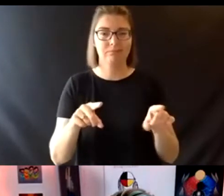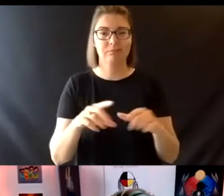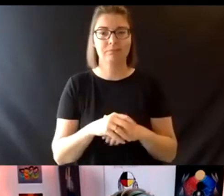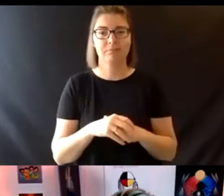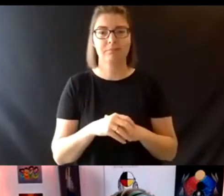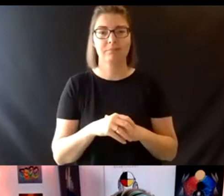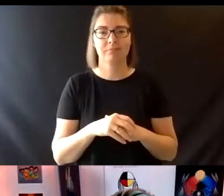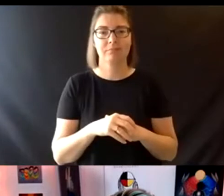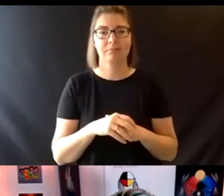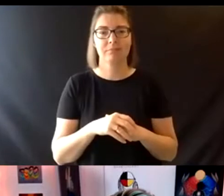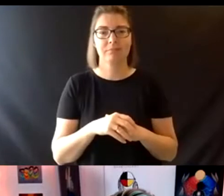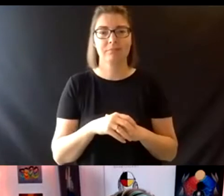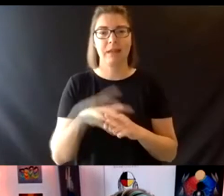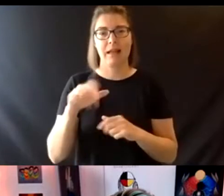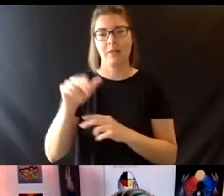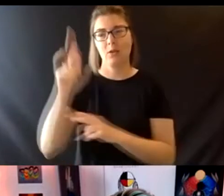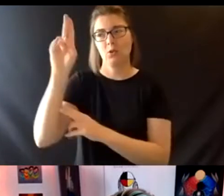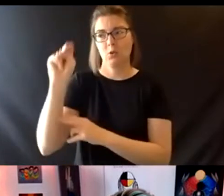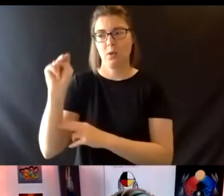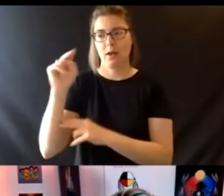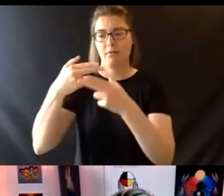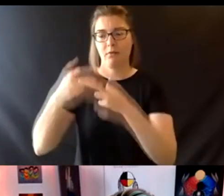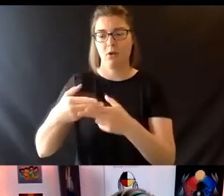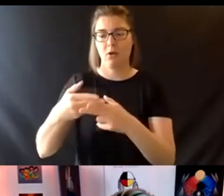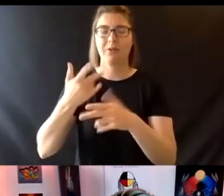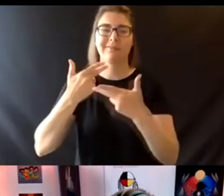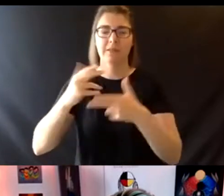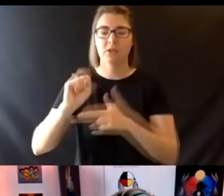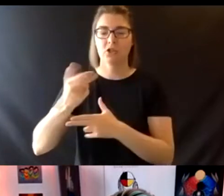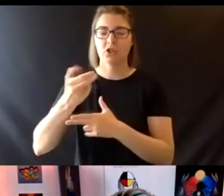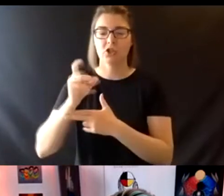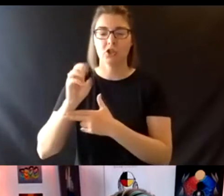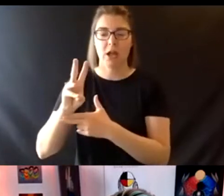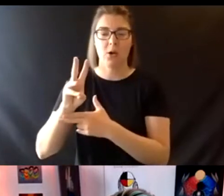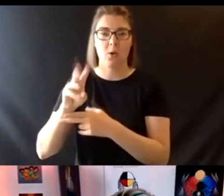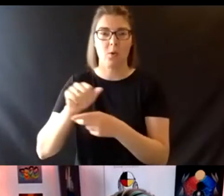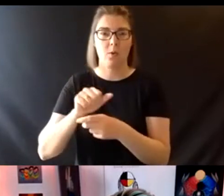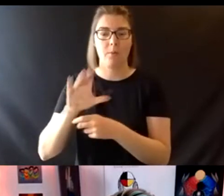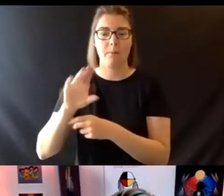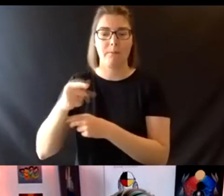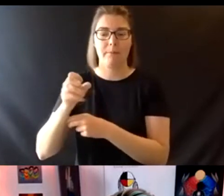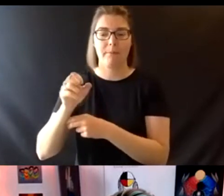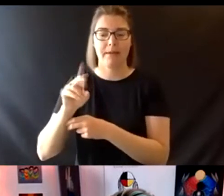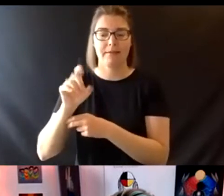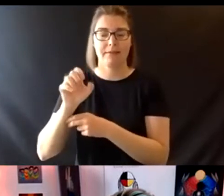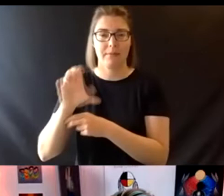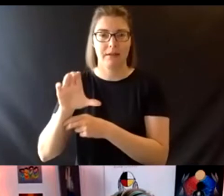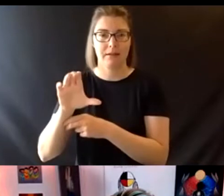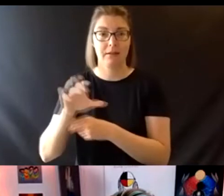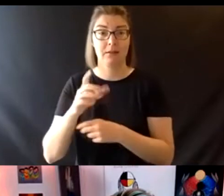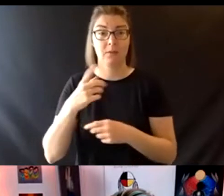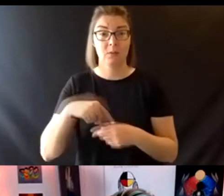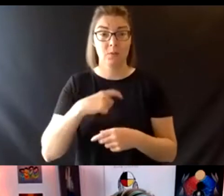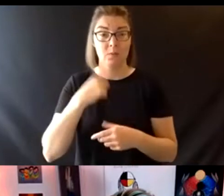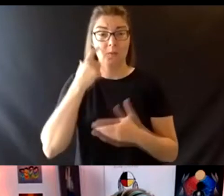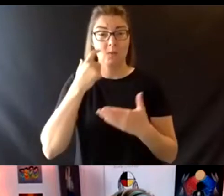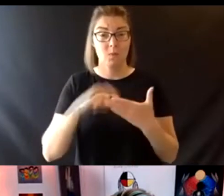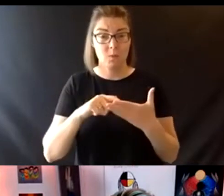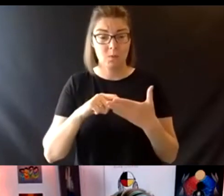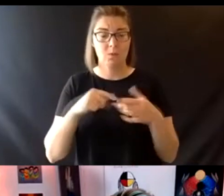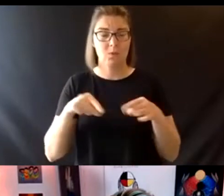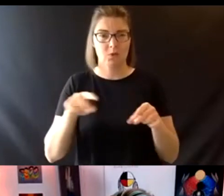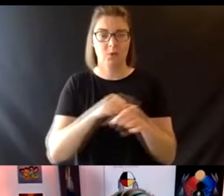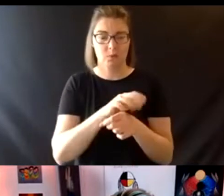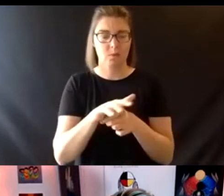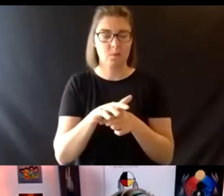which has been termed by the United Nations the shadow pandemic. Through the promoting healthy masculinities with vulnerable youth in the COVID-19